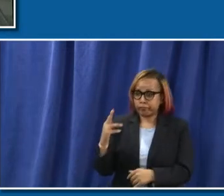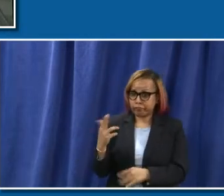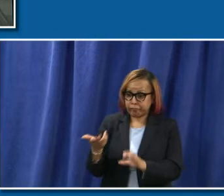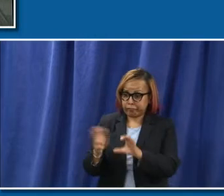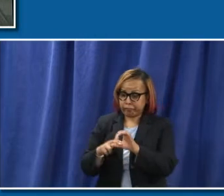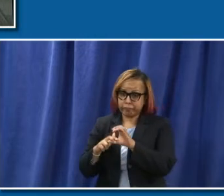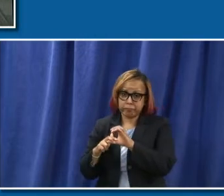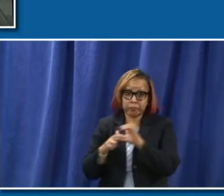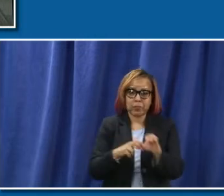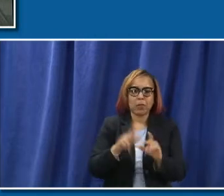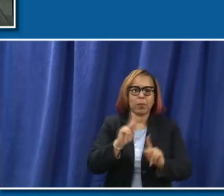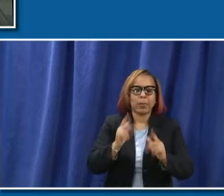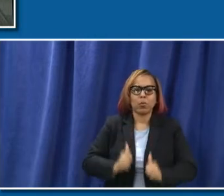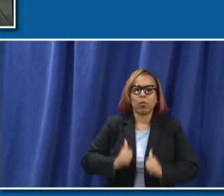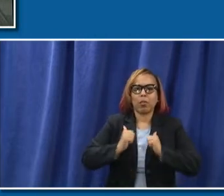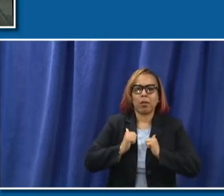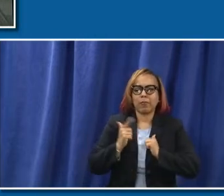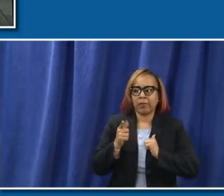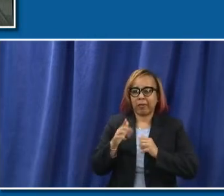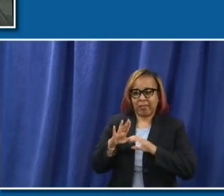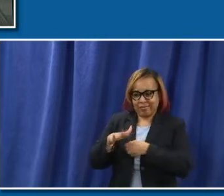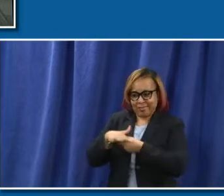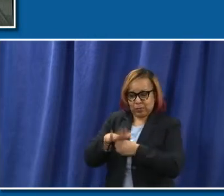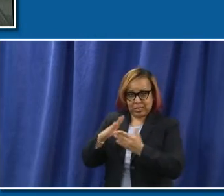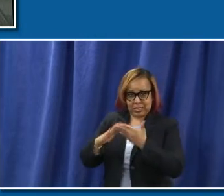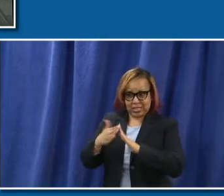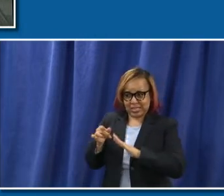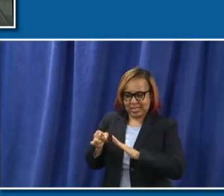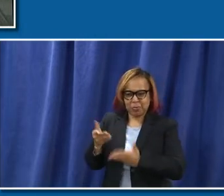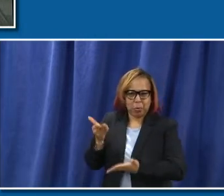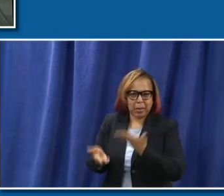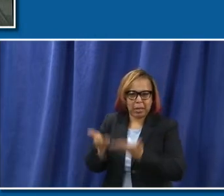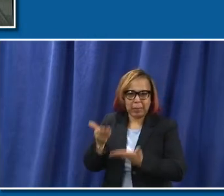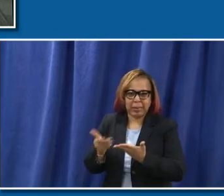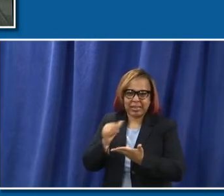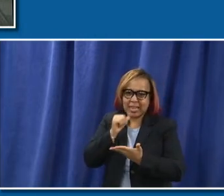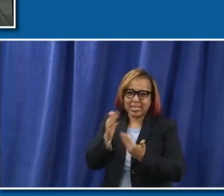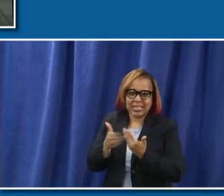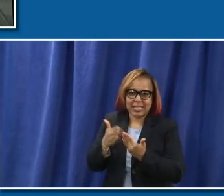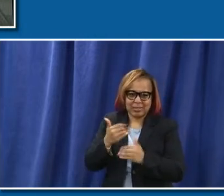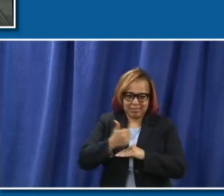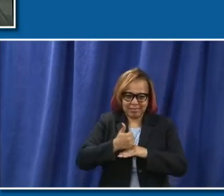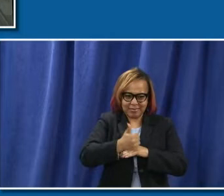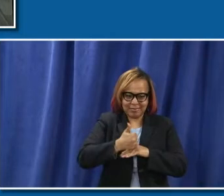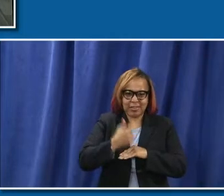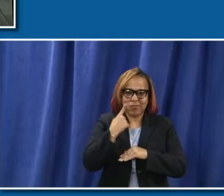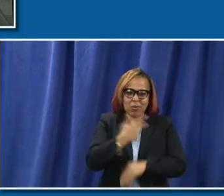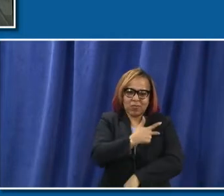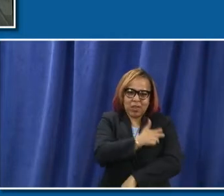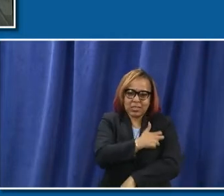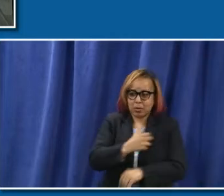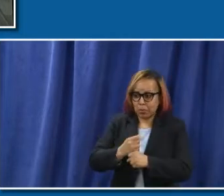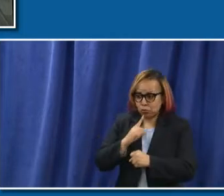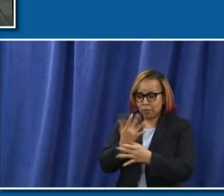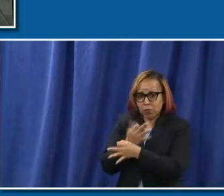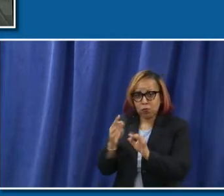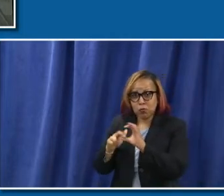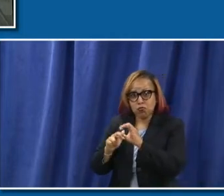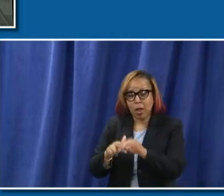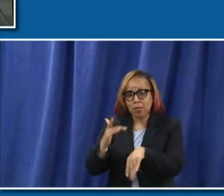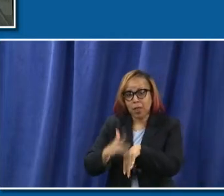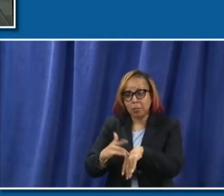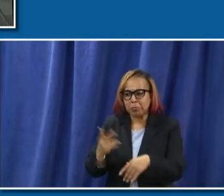transportation for people who live in the parts of the city where it may be not as easy to get a vaccine? Can we make sure there are free rides